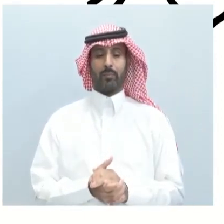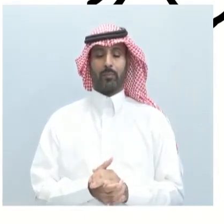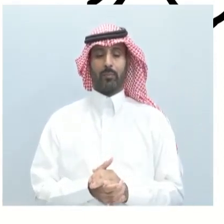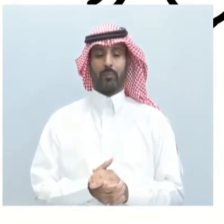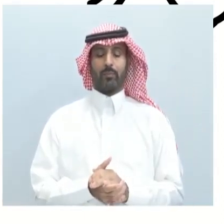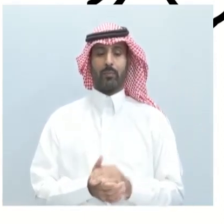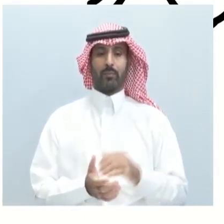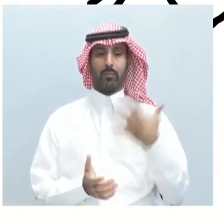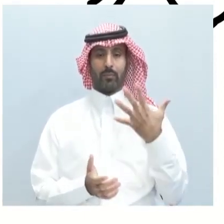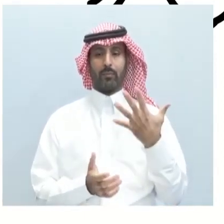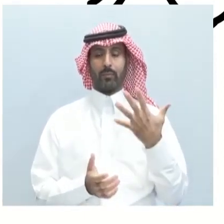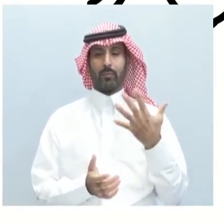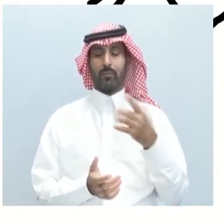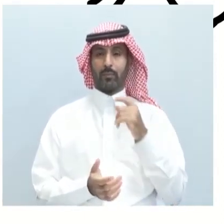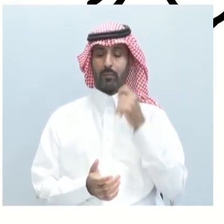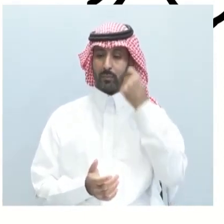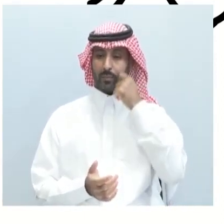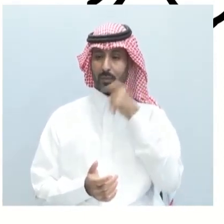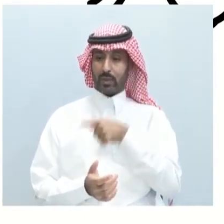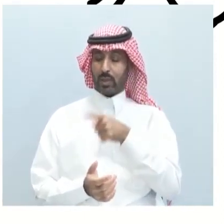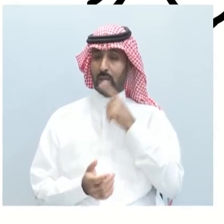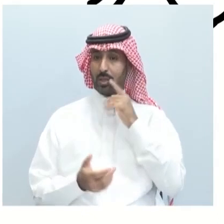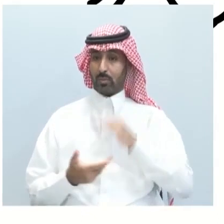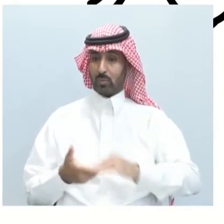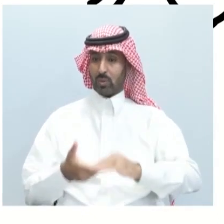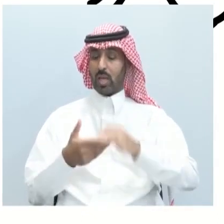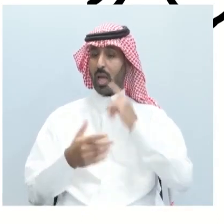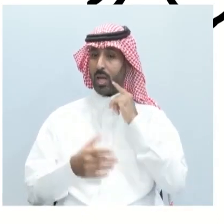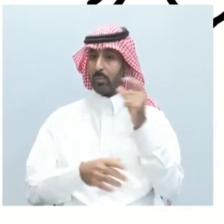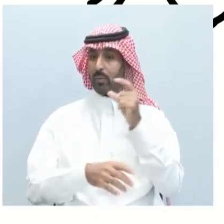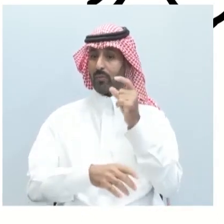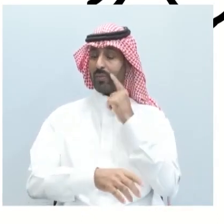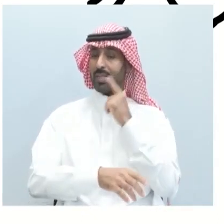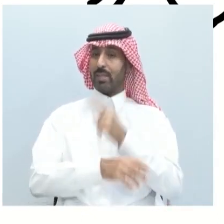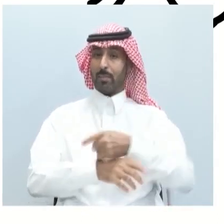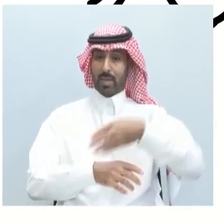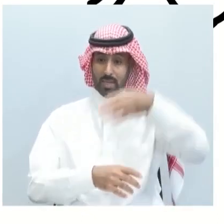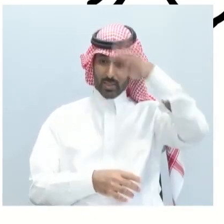Number five, he is assistant professor at King Saud University.